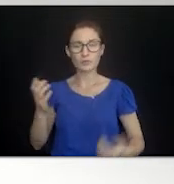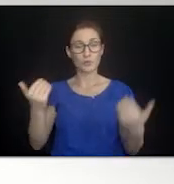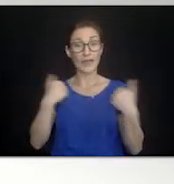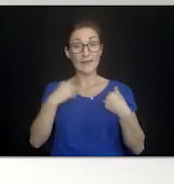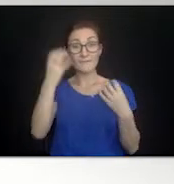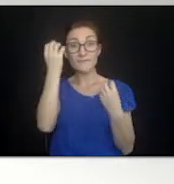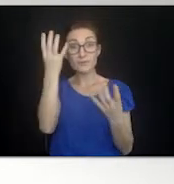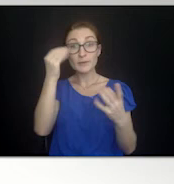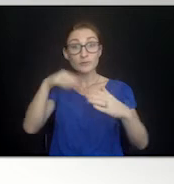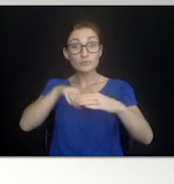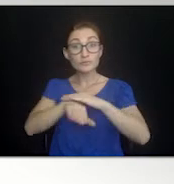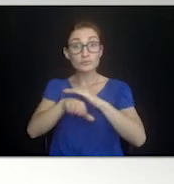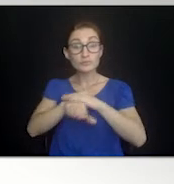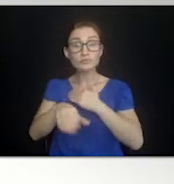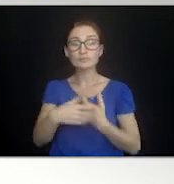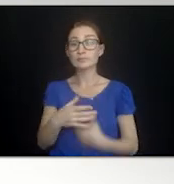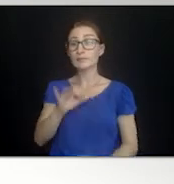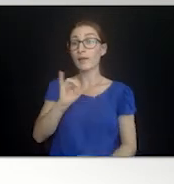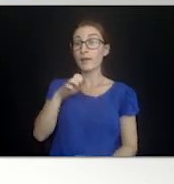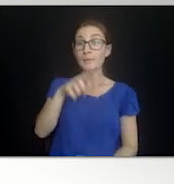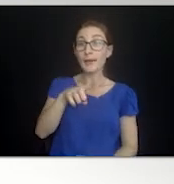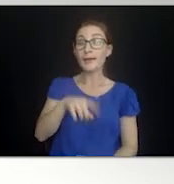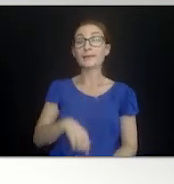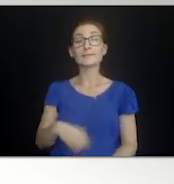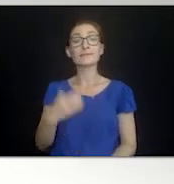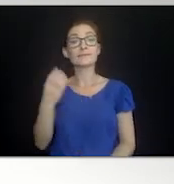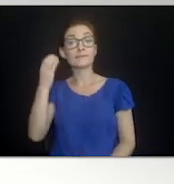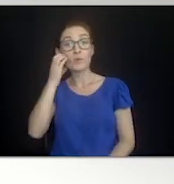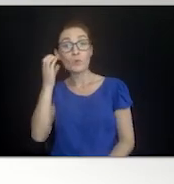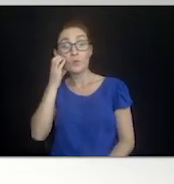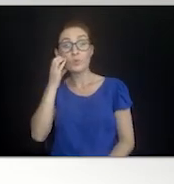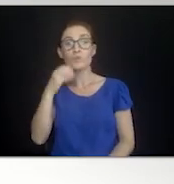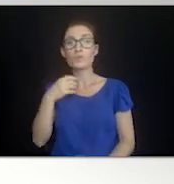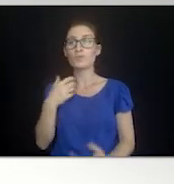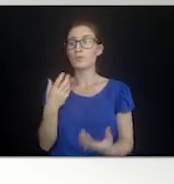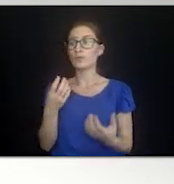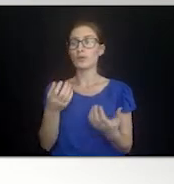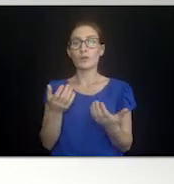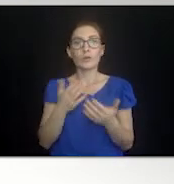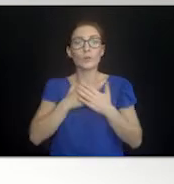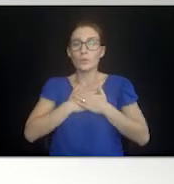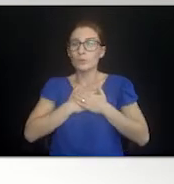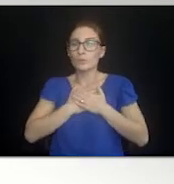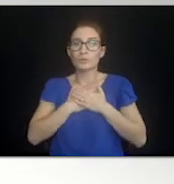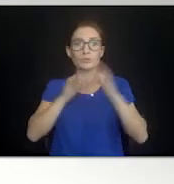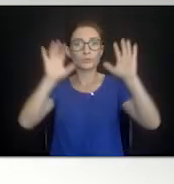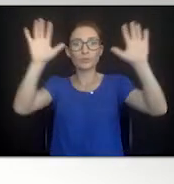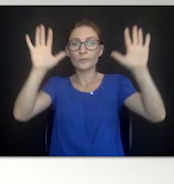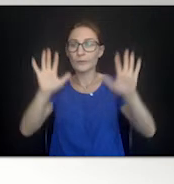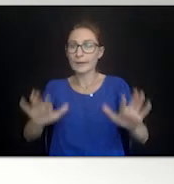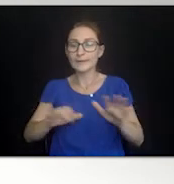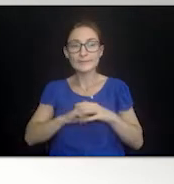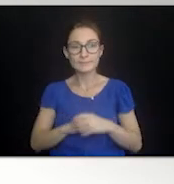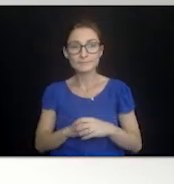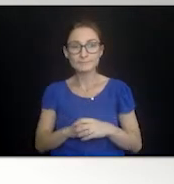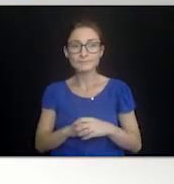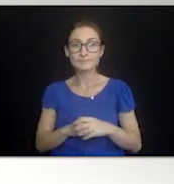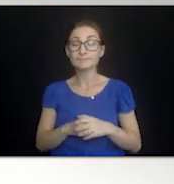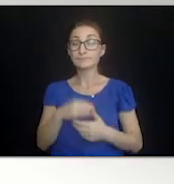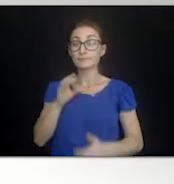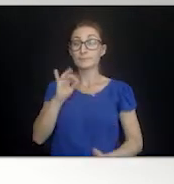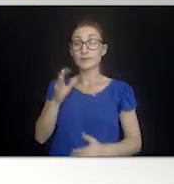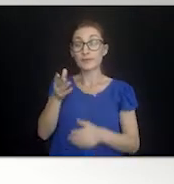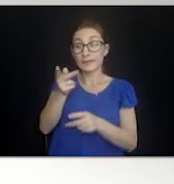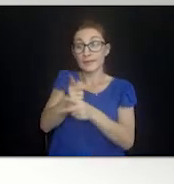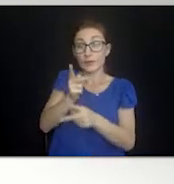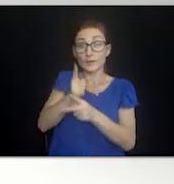having information in your iPad or on that phone is a godsend for those who are